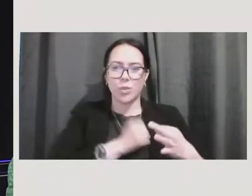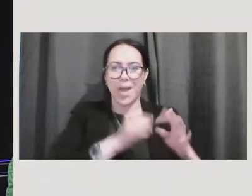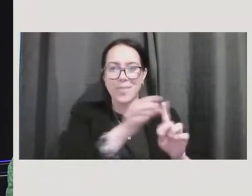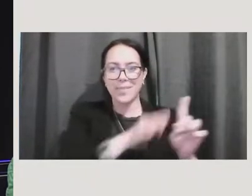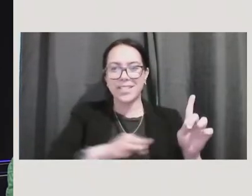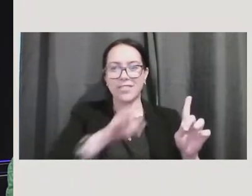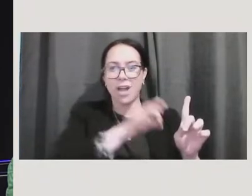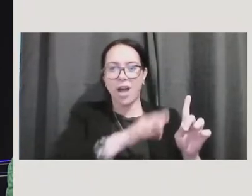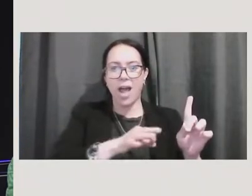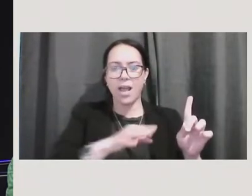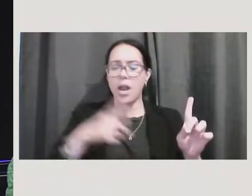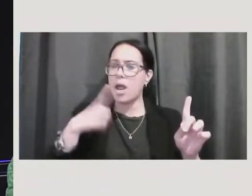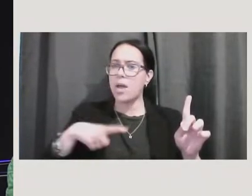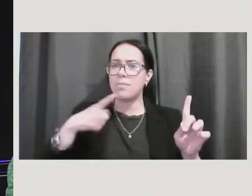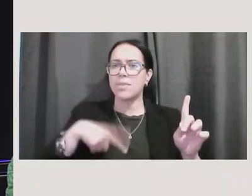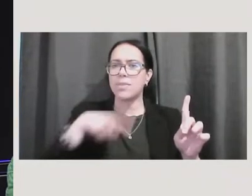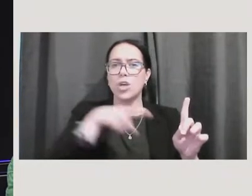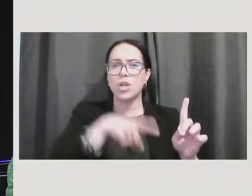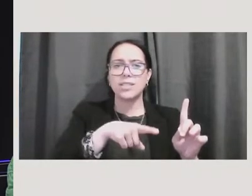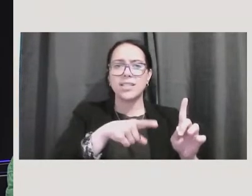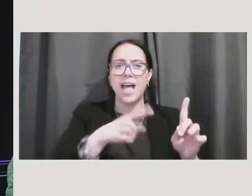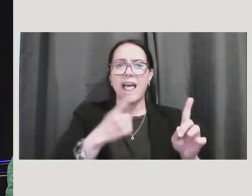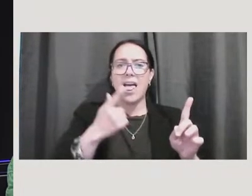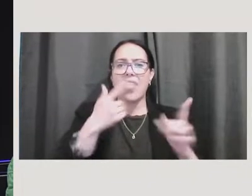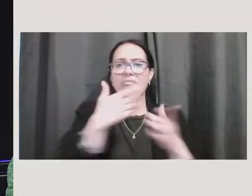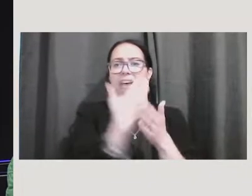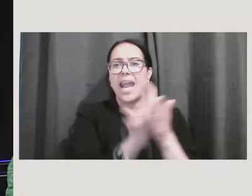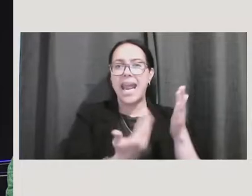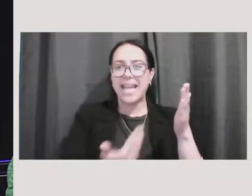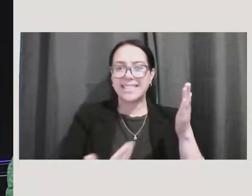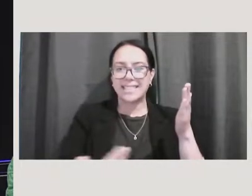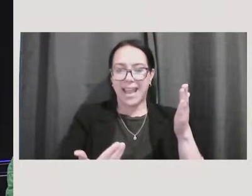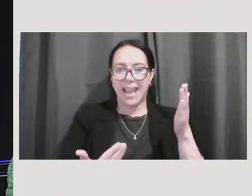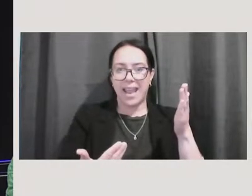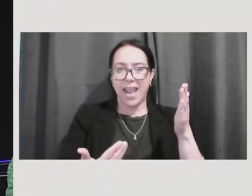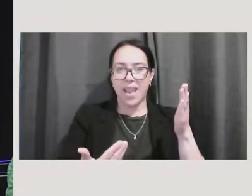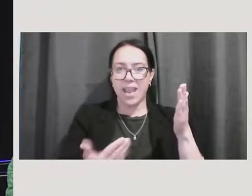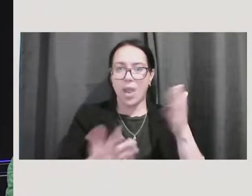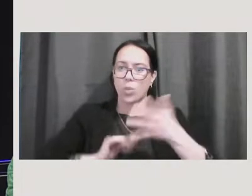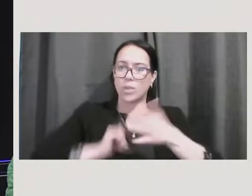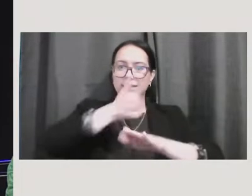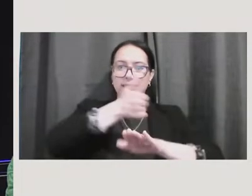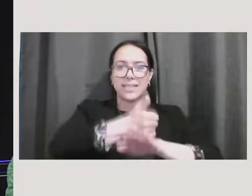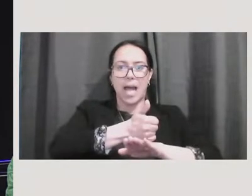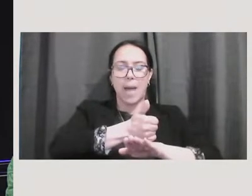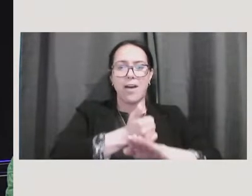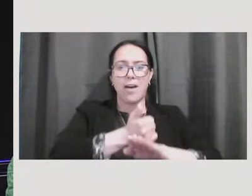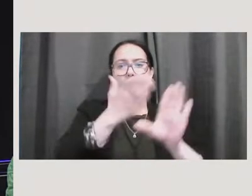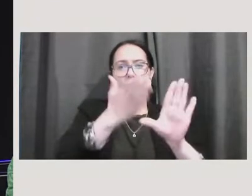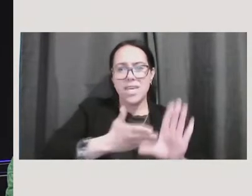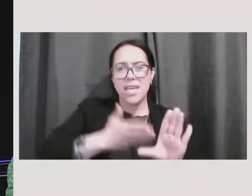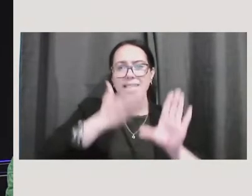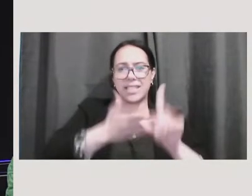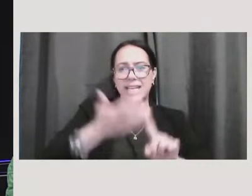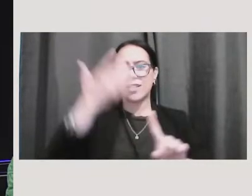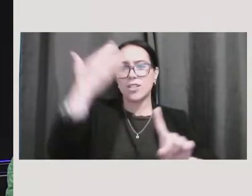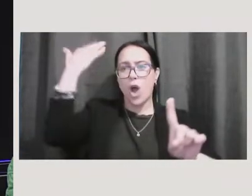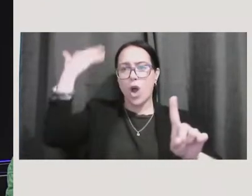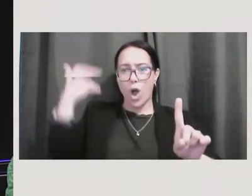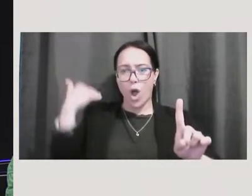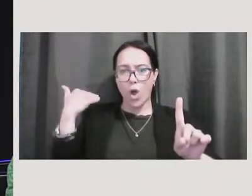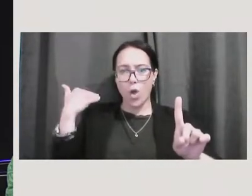agenda was set many thousands of years ago by our ancestors from melanesia Polynesia and